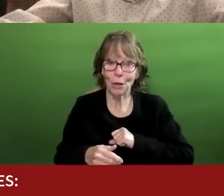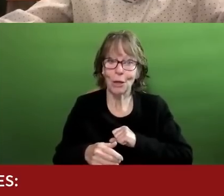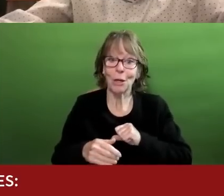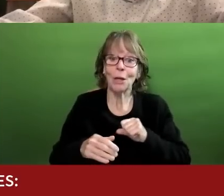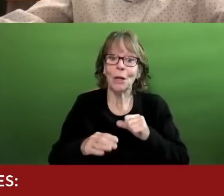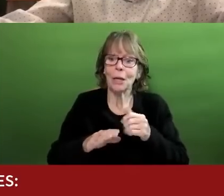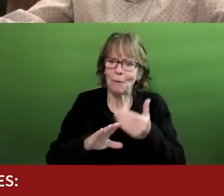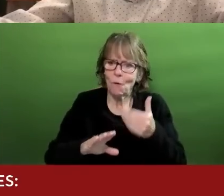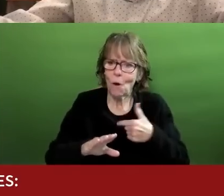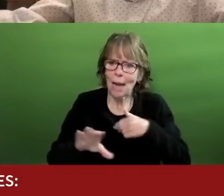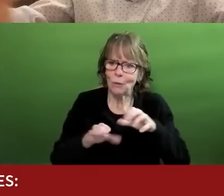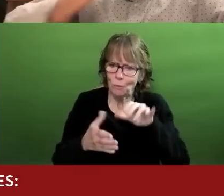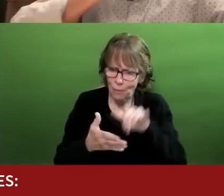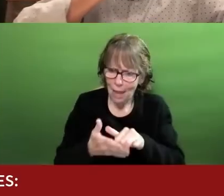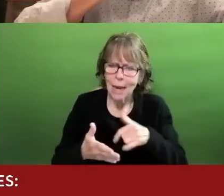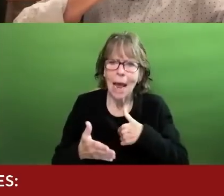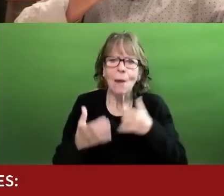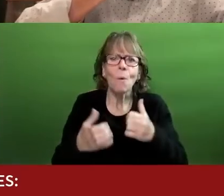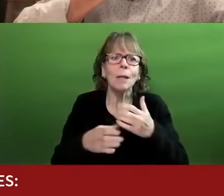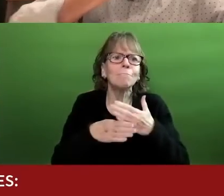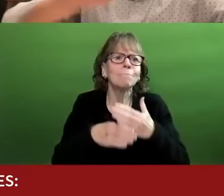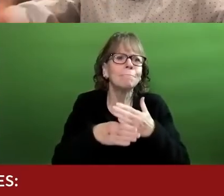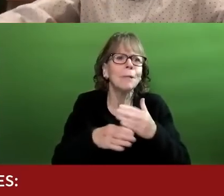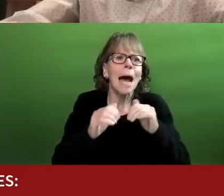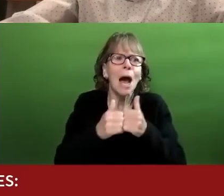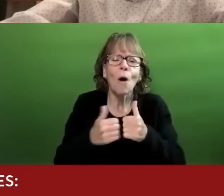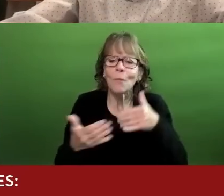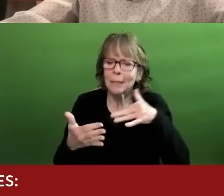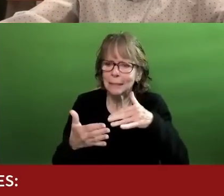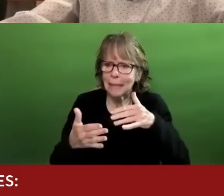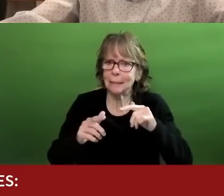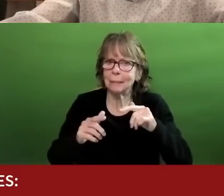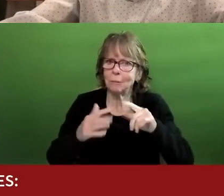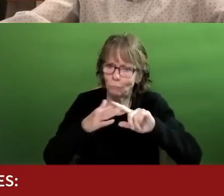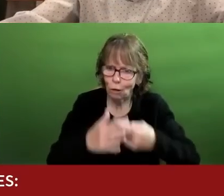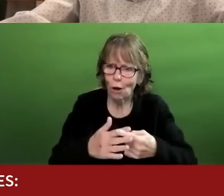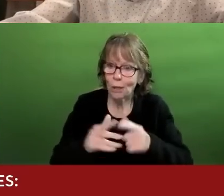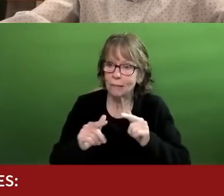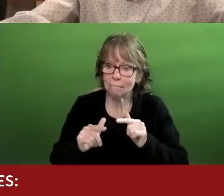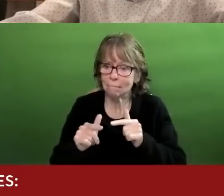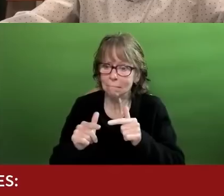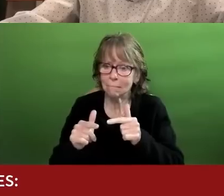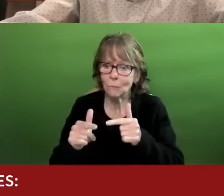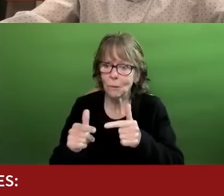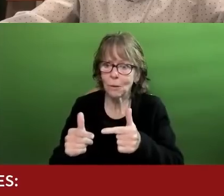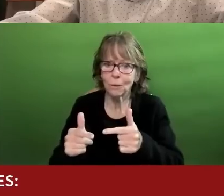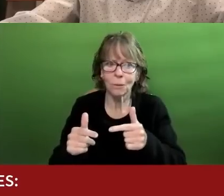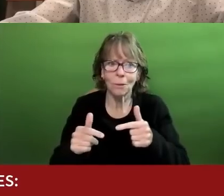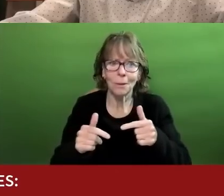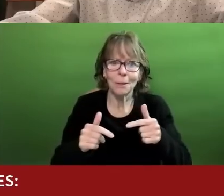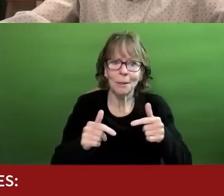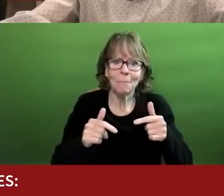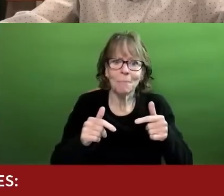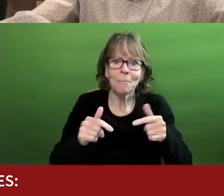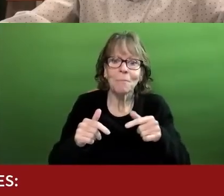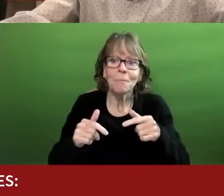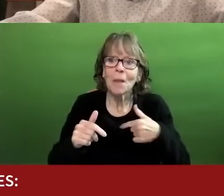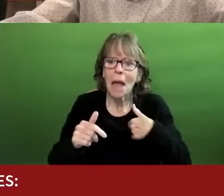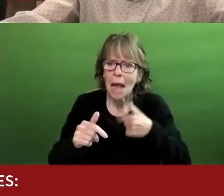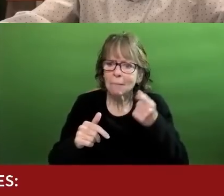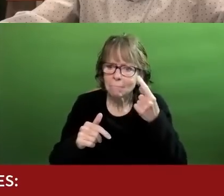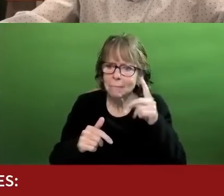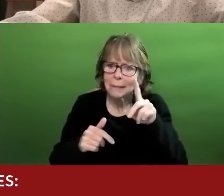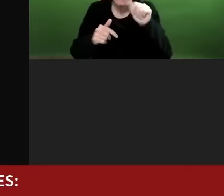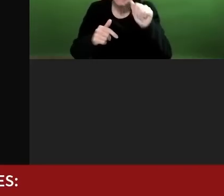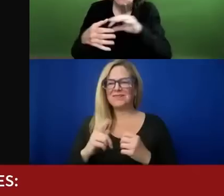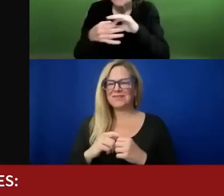of the study data, I want to share a little bit about how this study came to fruition. So I've had a very deep-rooted interest in understanding